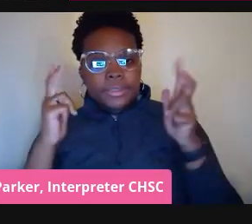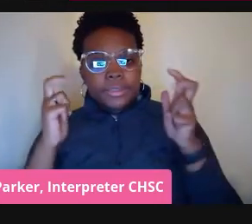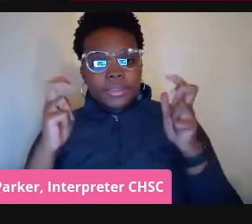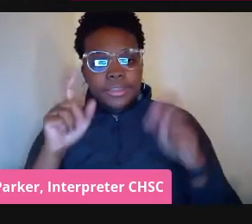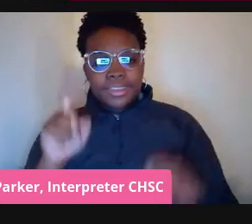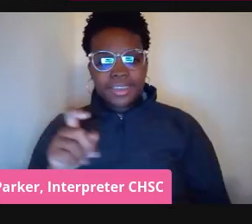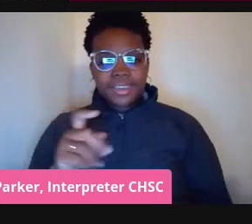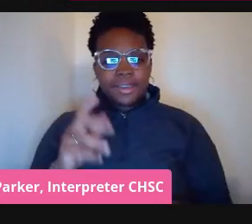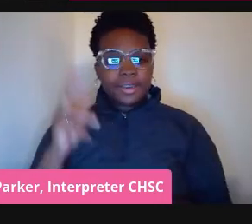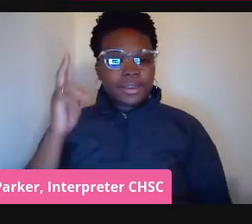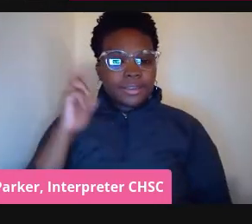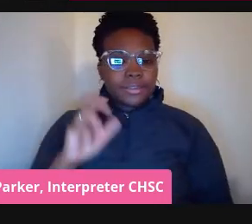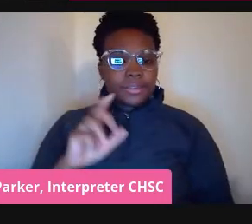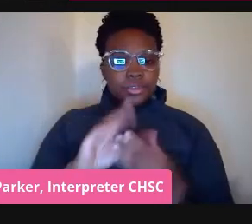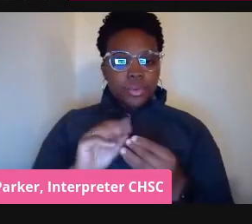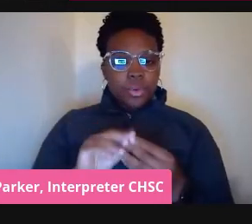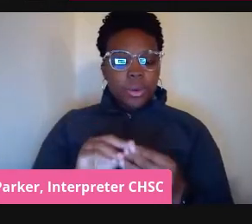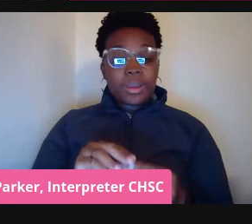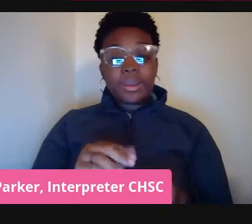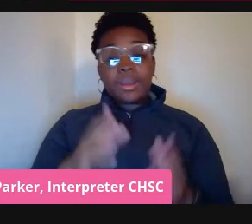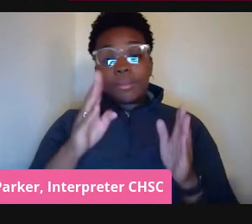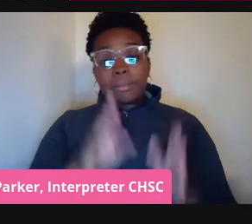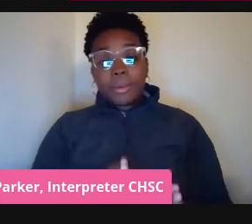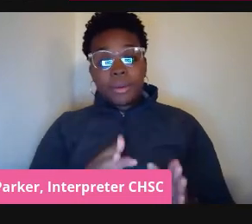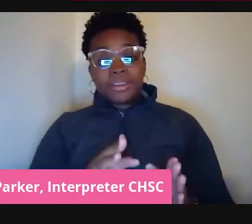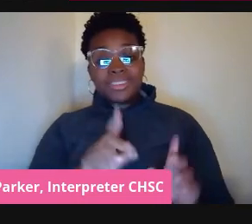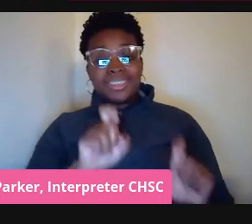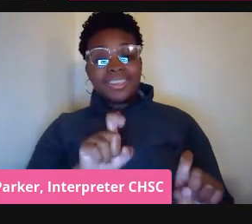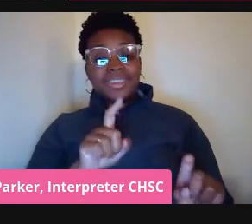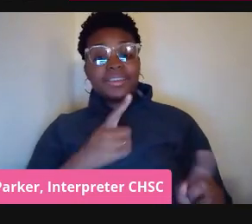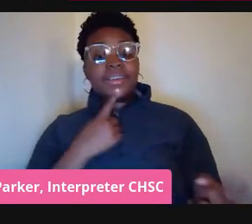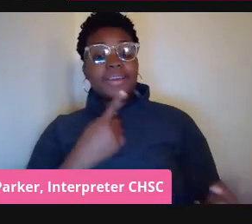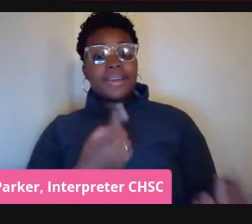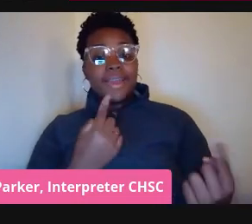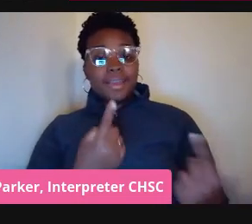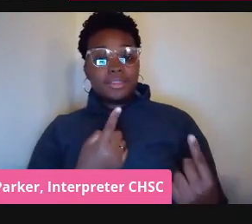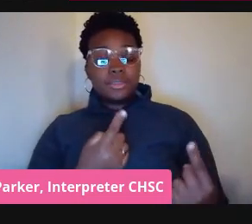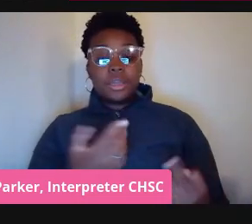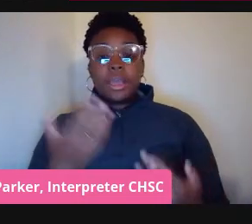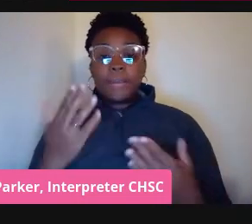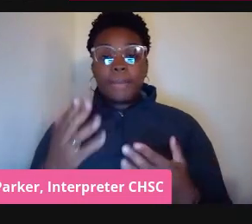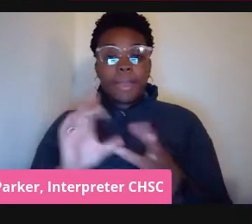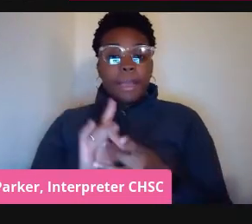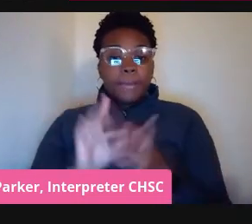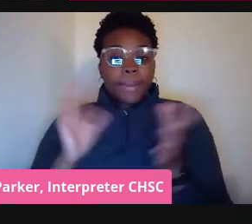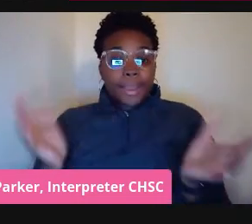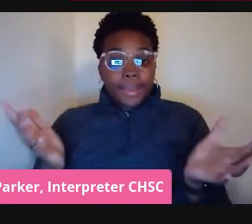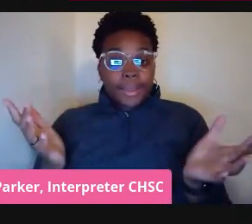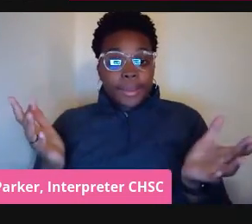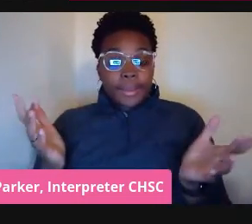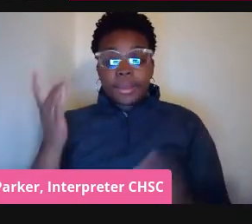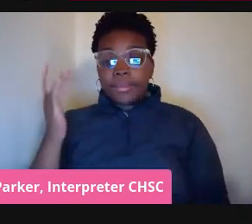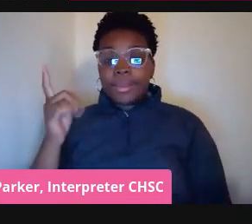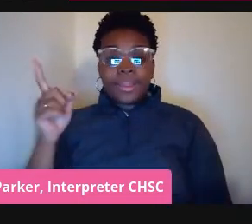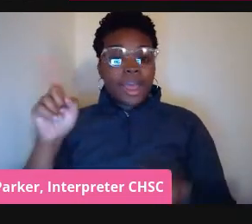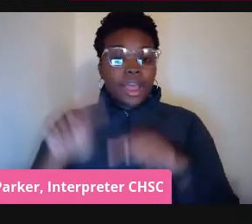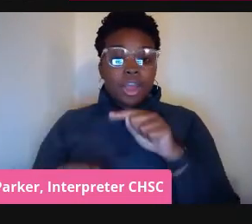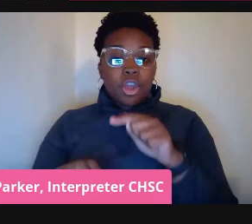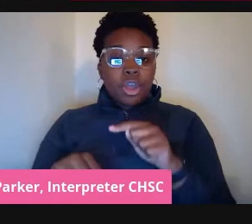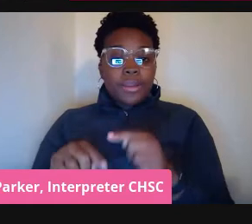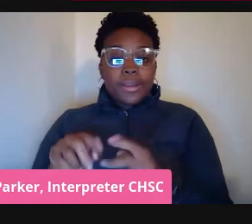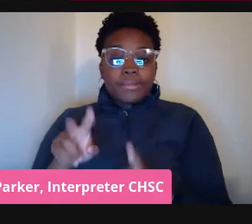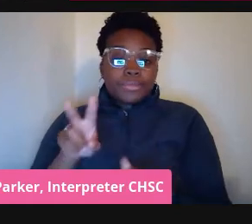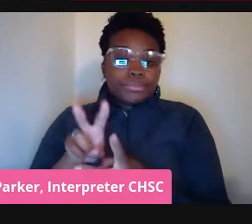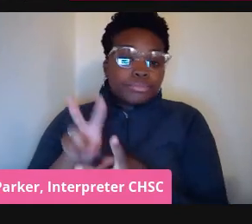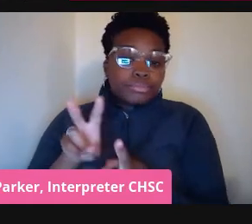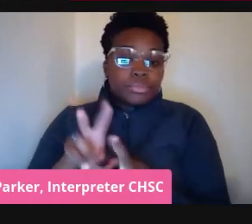needs answers. There's someone who might have just experienced a breakup because, you know, they couldn't be intimate because